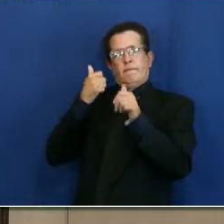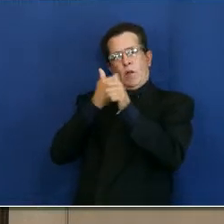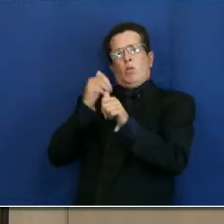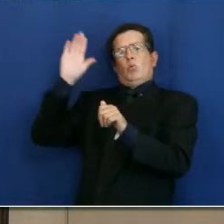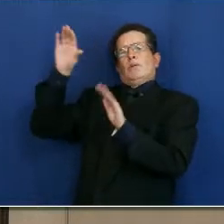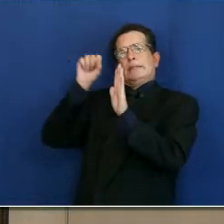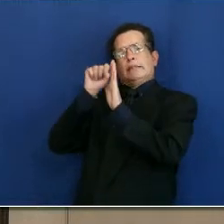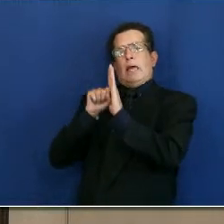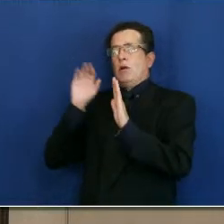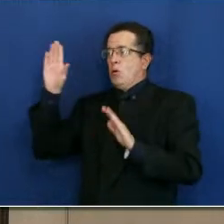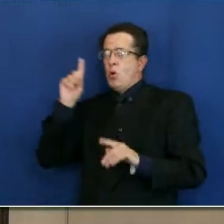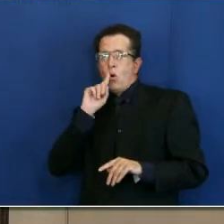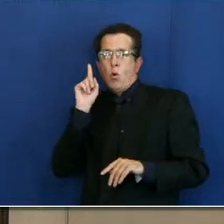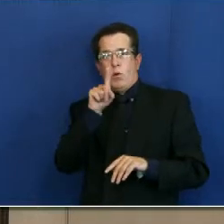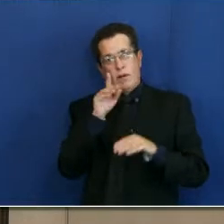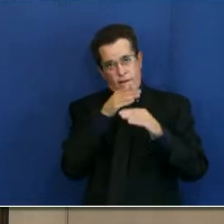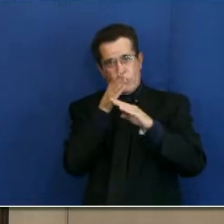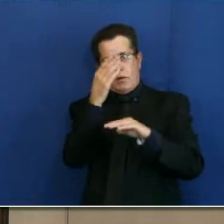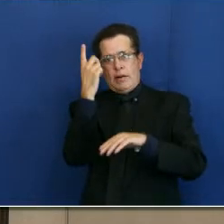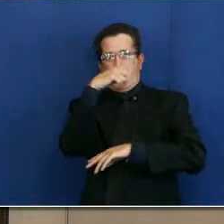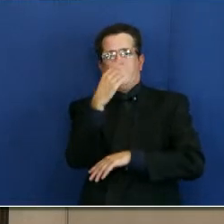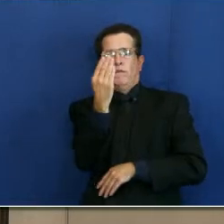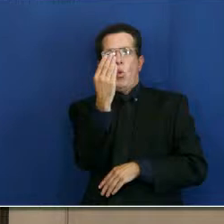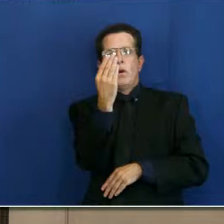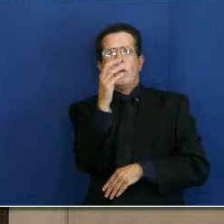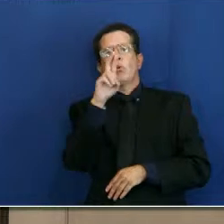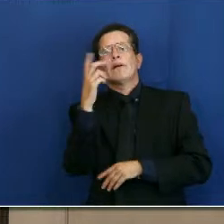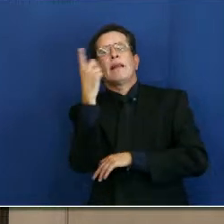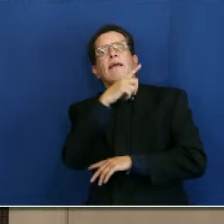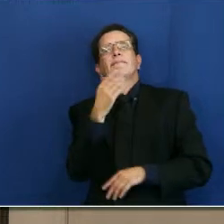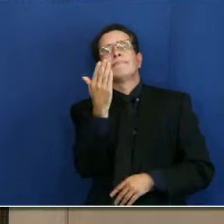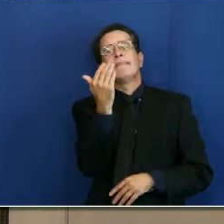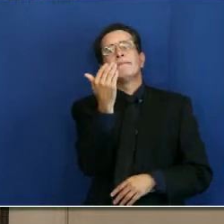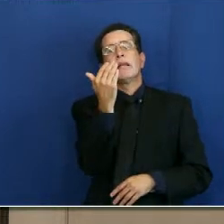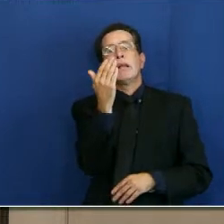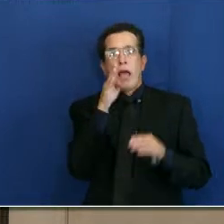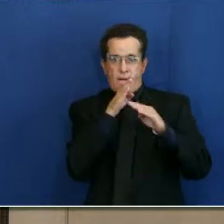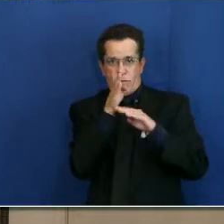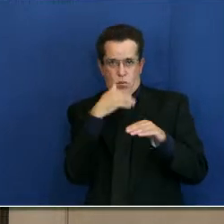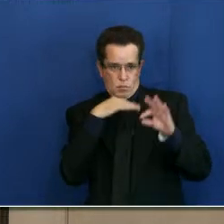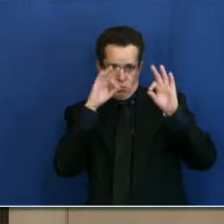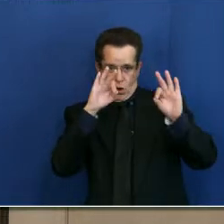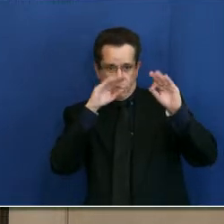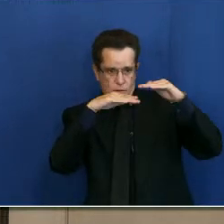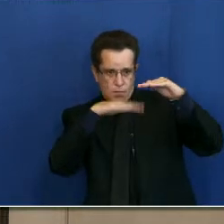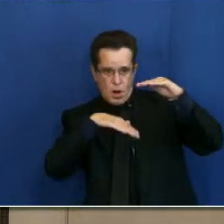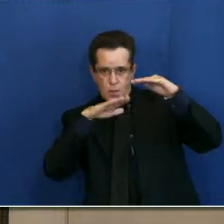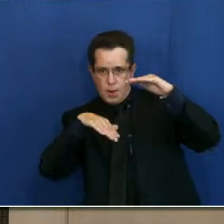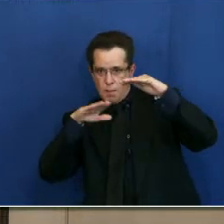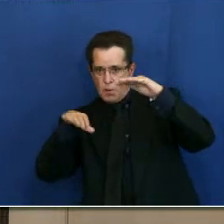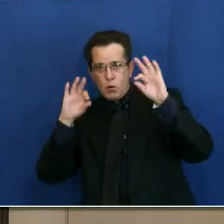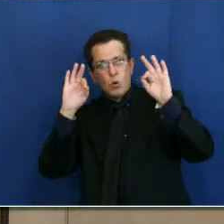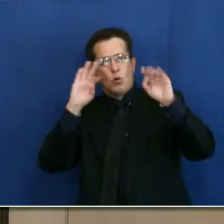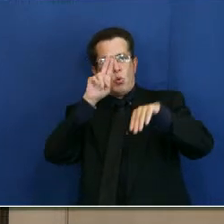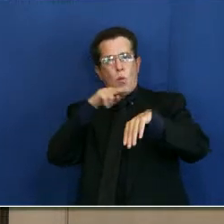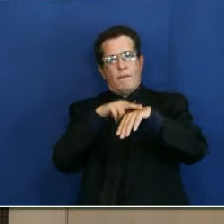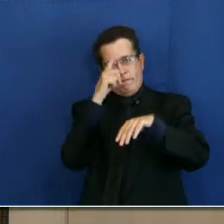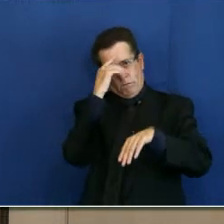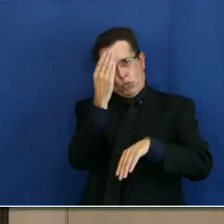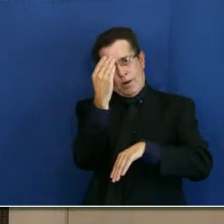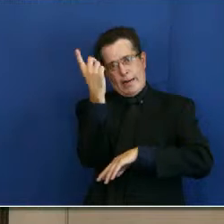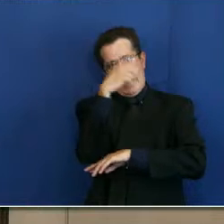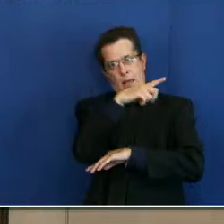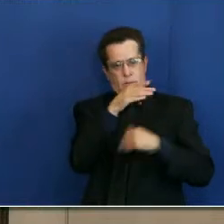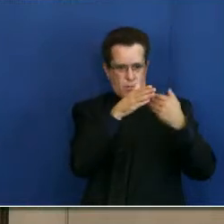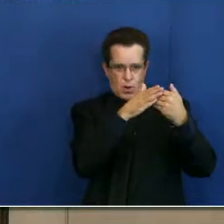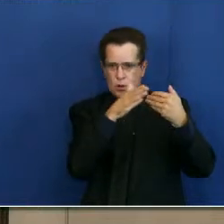state. So on day 14 or day 15, after we've had normal data for 14 days after